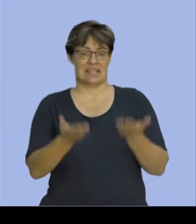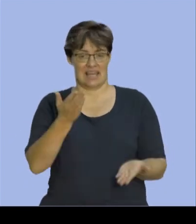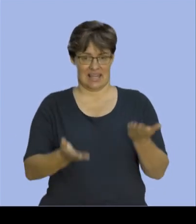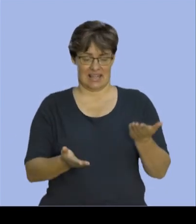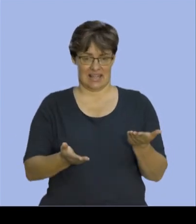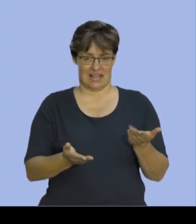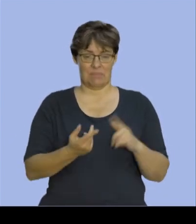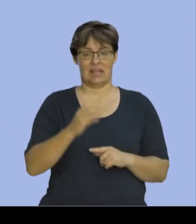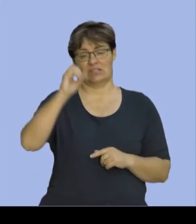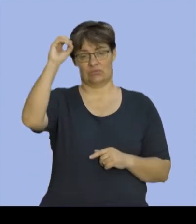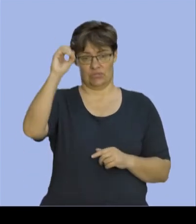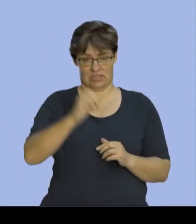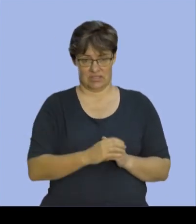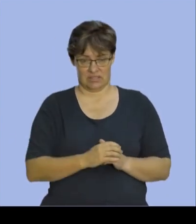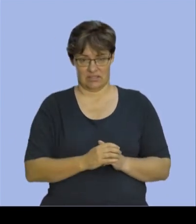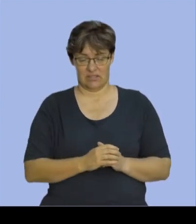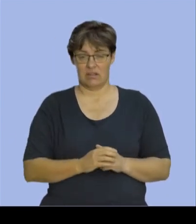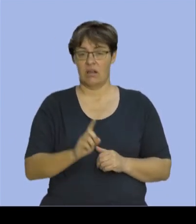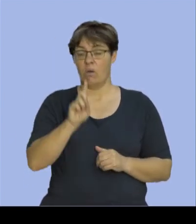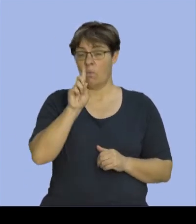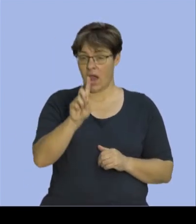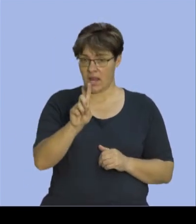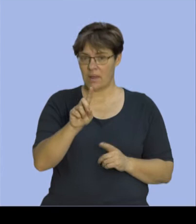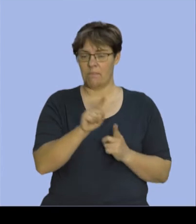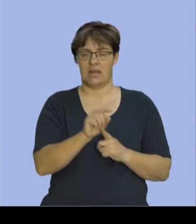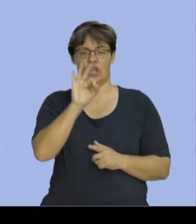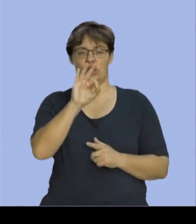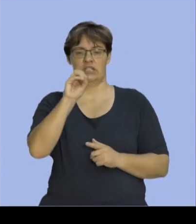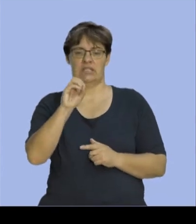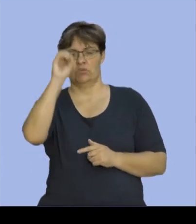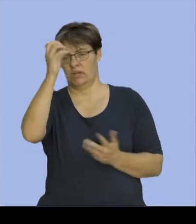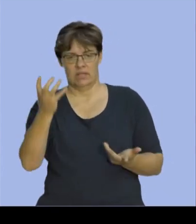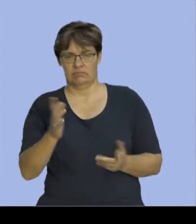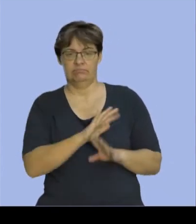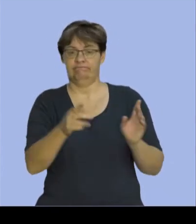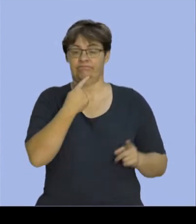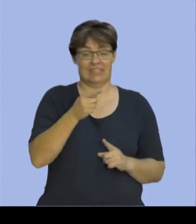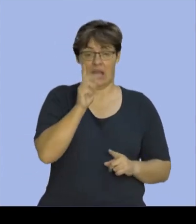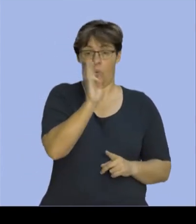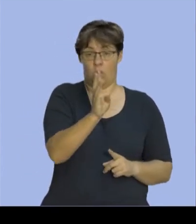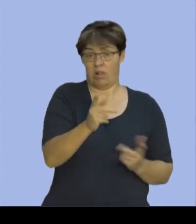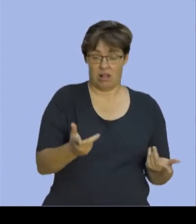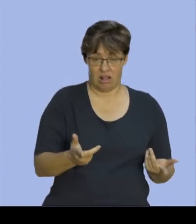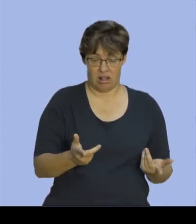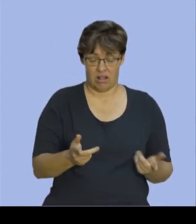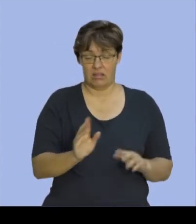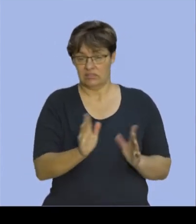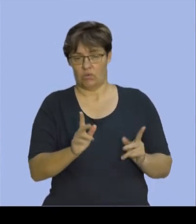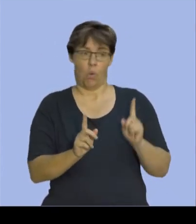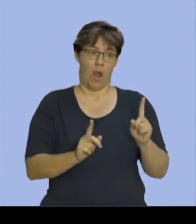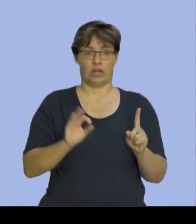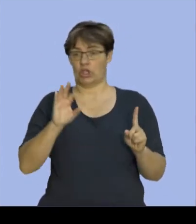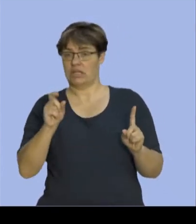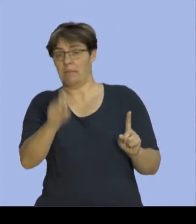in degrees. So your 1 will be the same as like 30 degrees. But I'm not saying that's what the ratio is between the